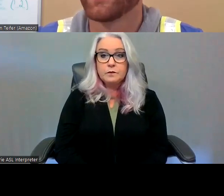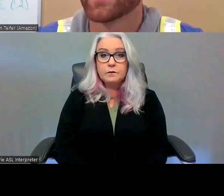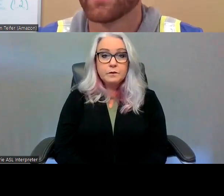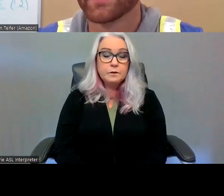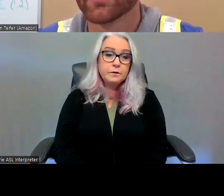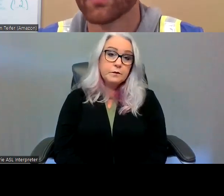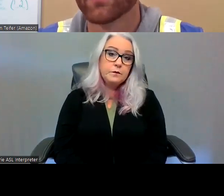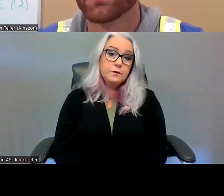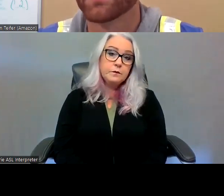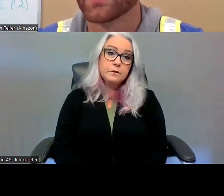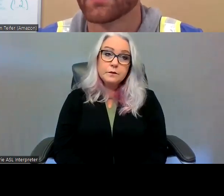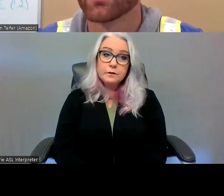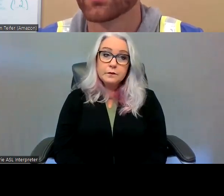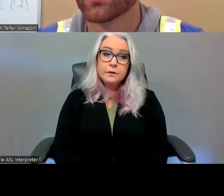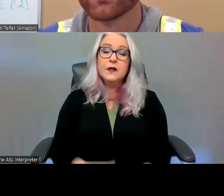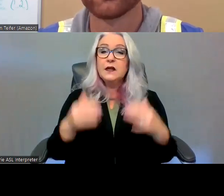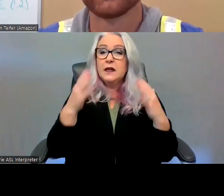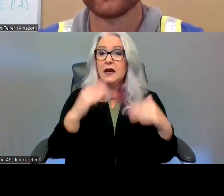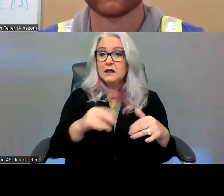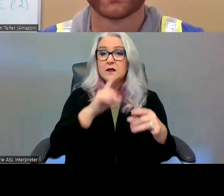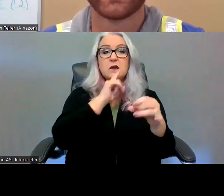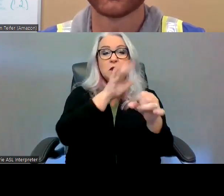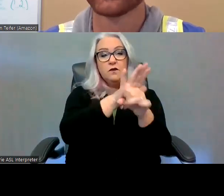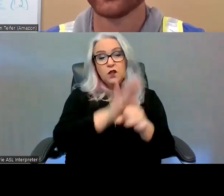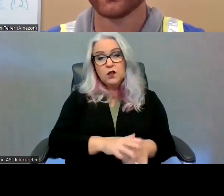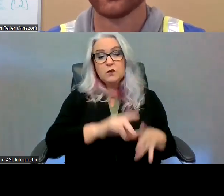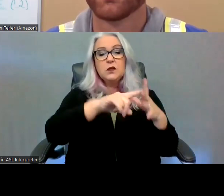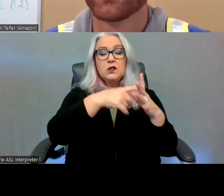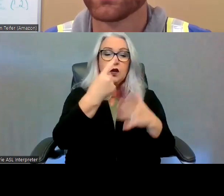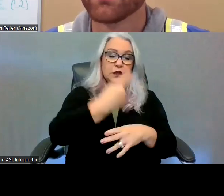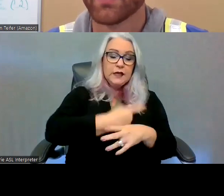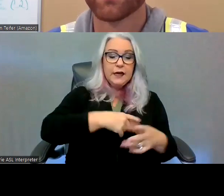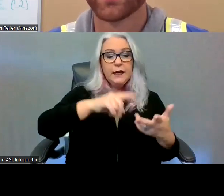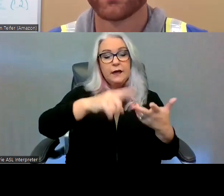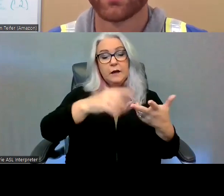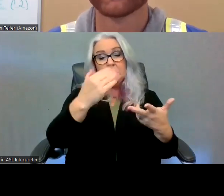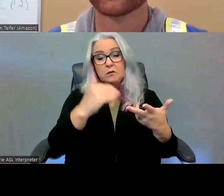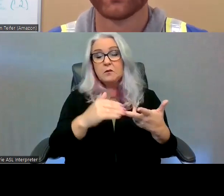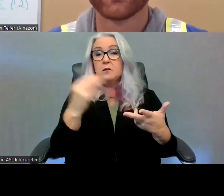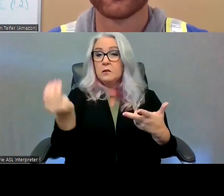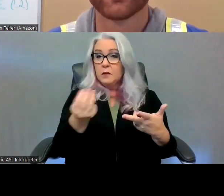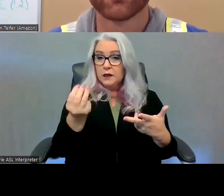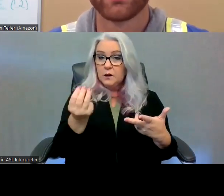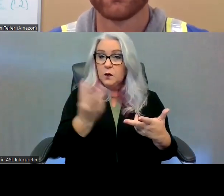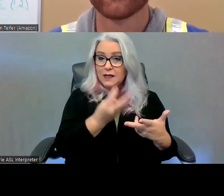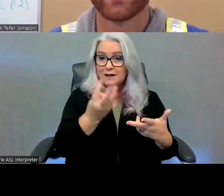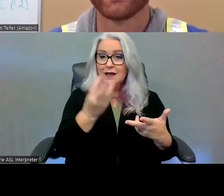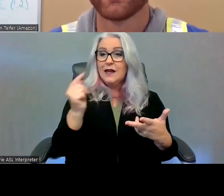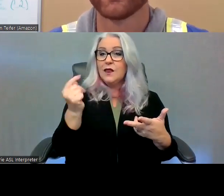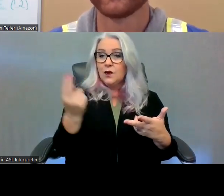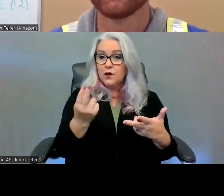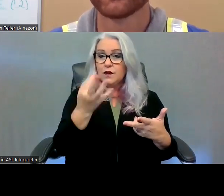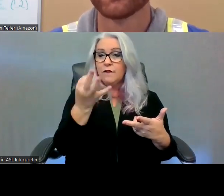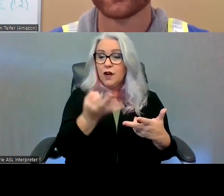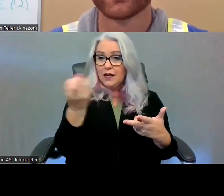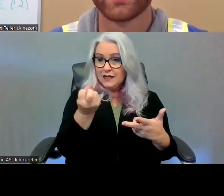And on the next slide, it just confirms everything. So your start date would be the 29th. On a Wednesday, Thursday, Friday,